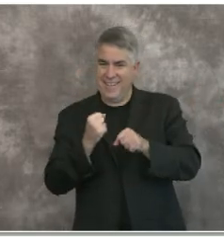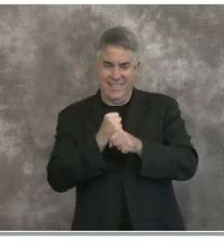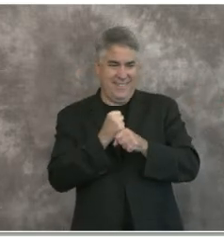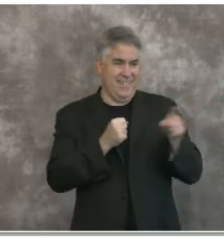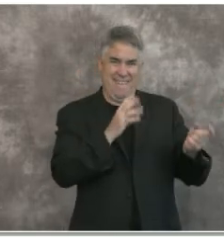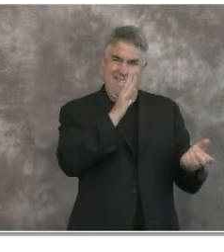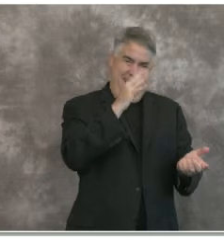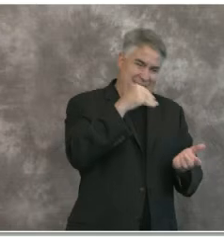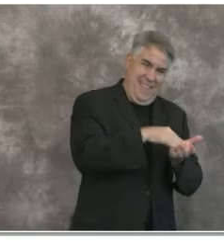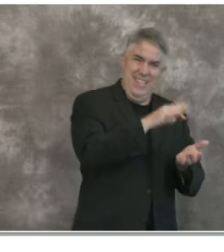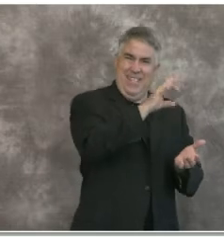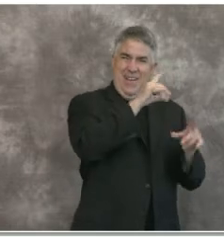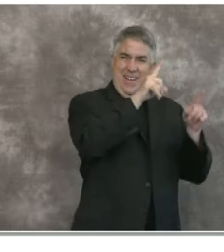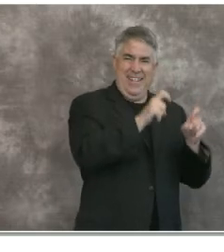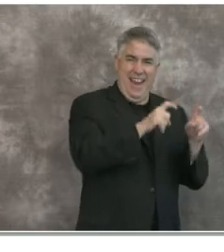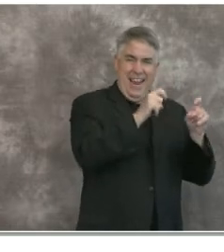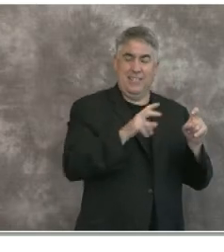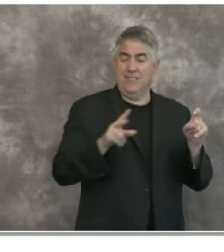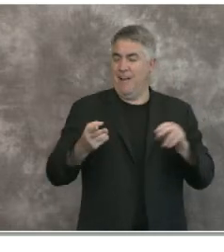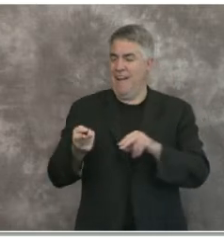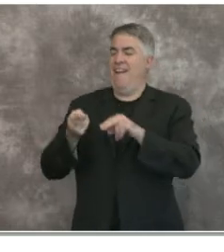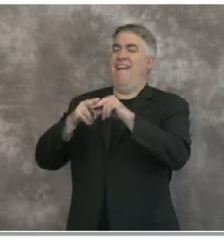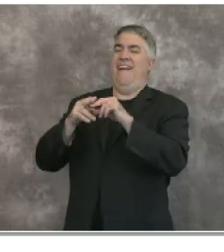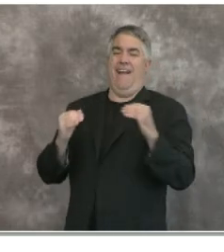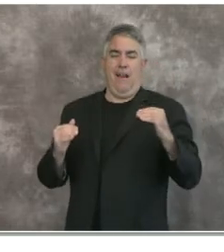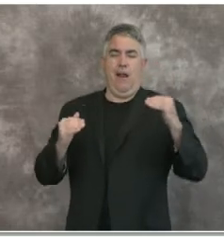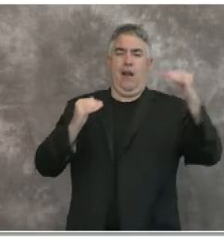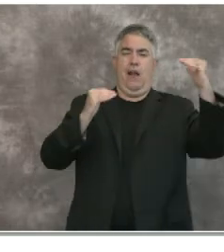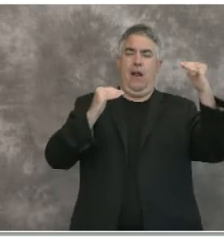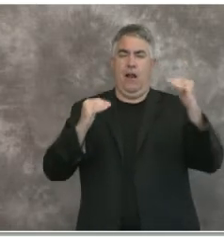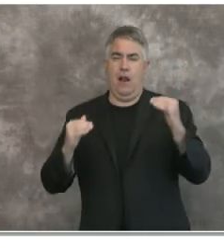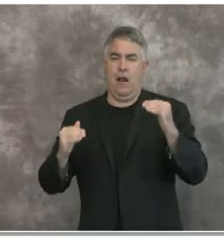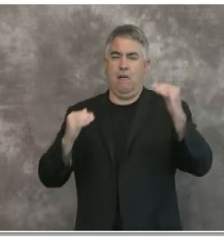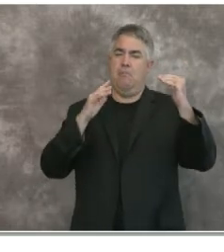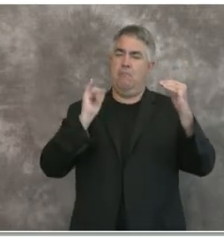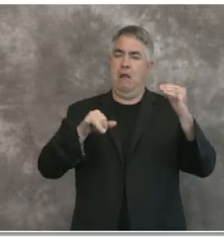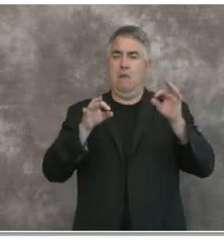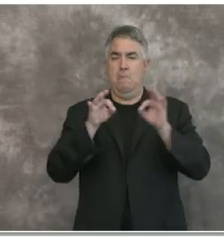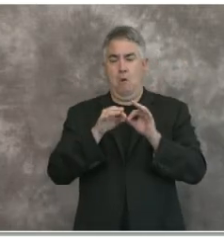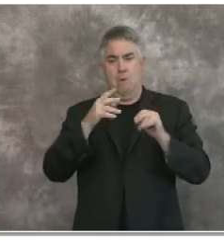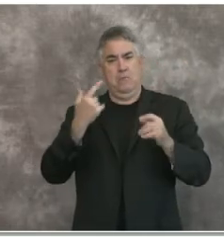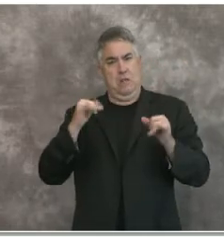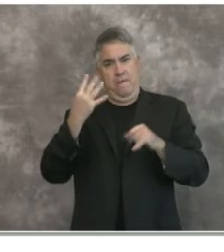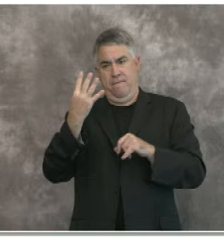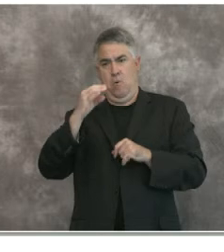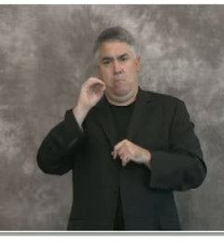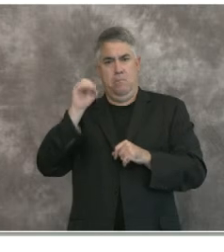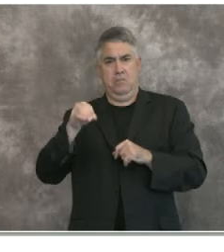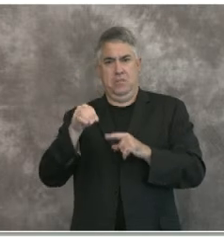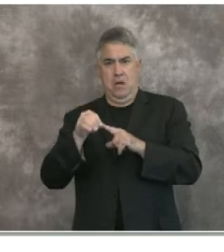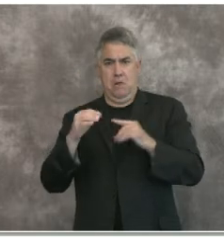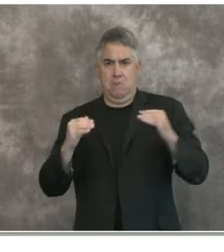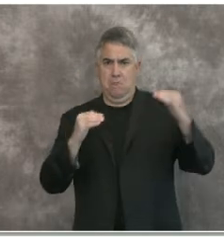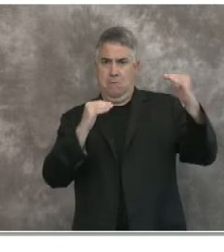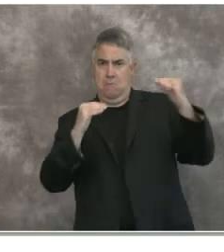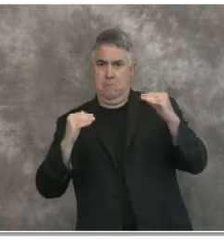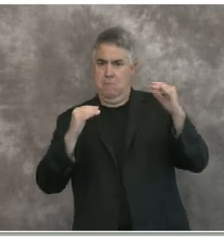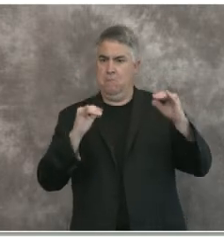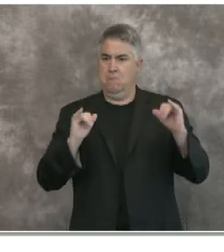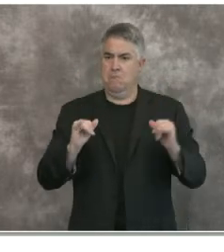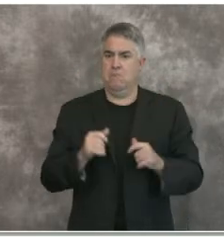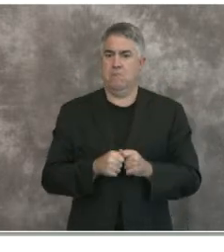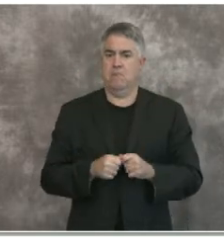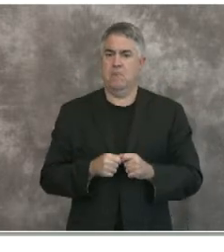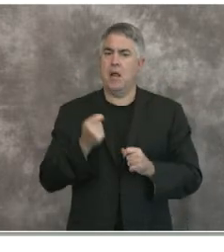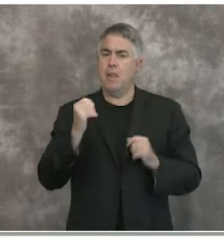so as that relates, it is only 4% percentage of positive, which is a little bit higher than our 14-day rolling average, but not